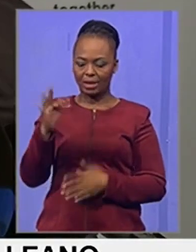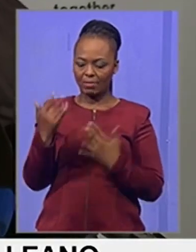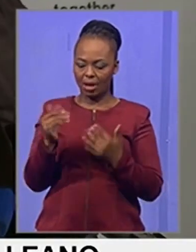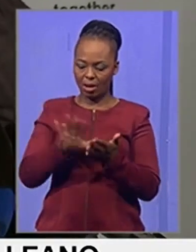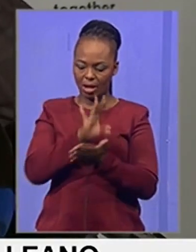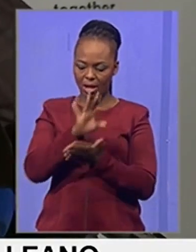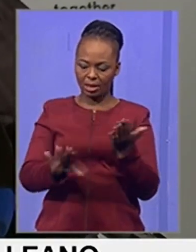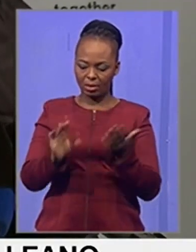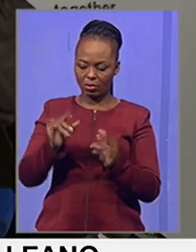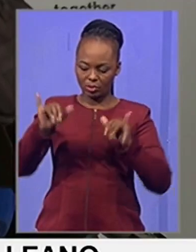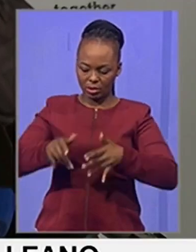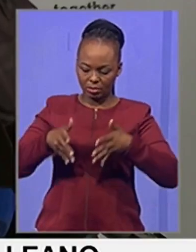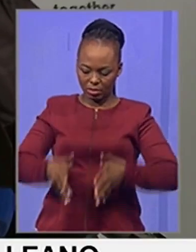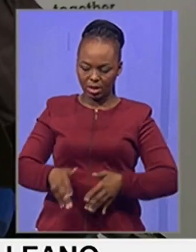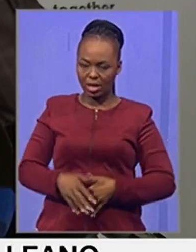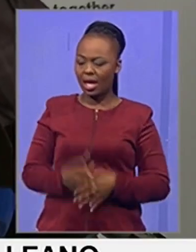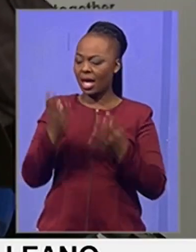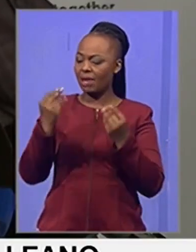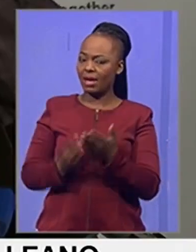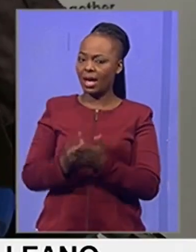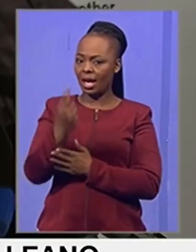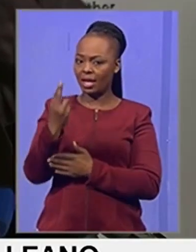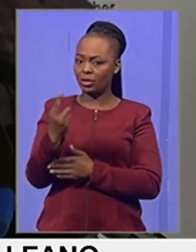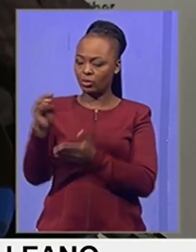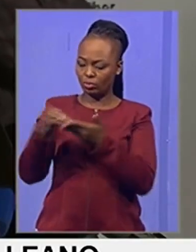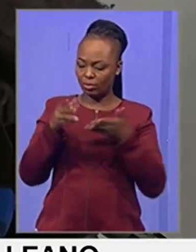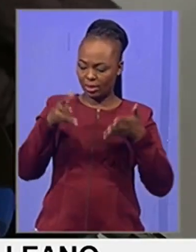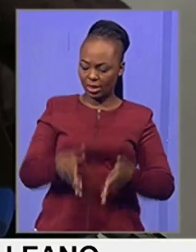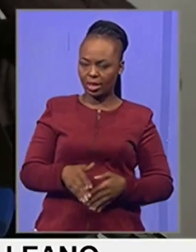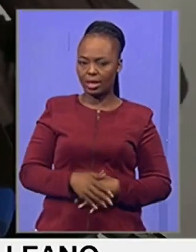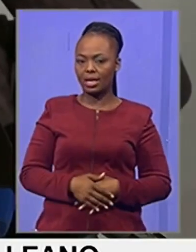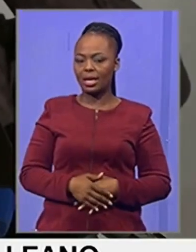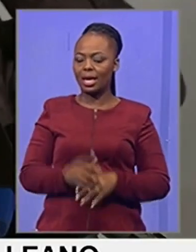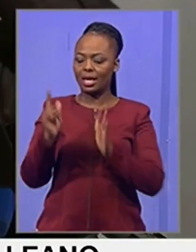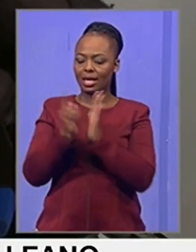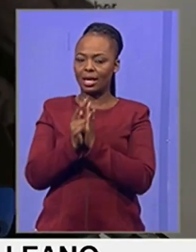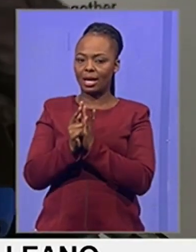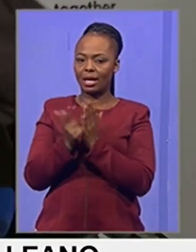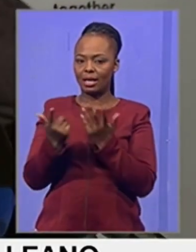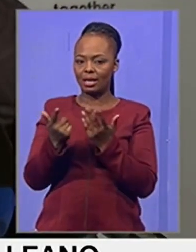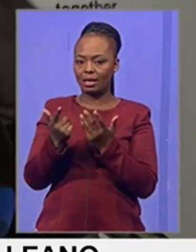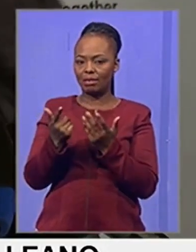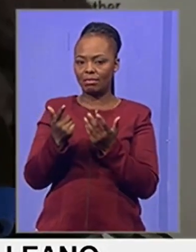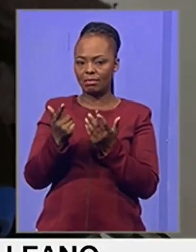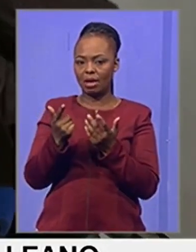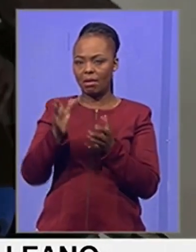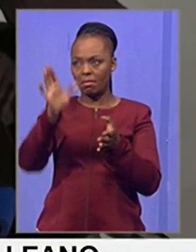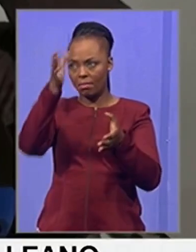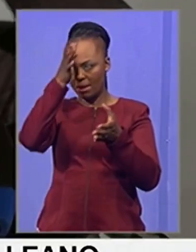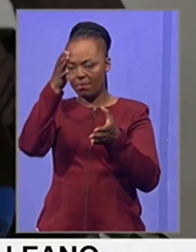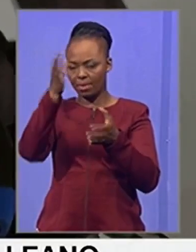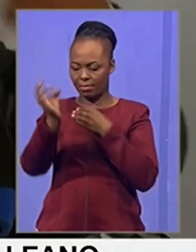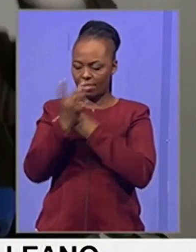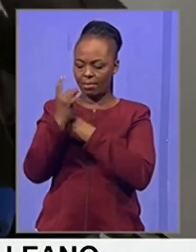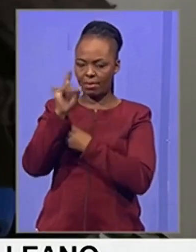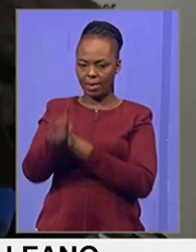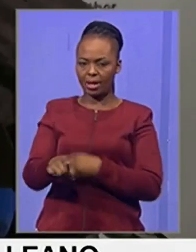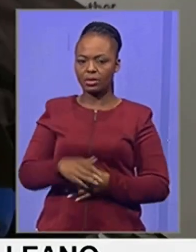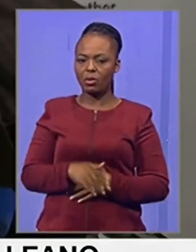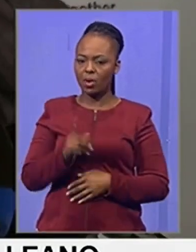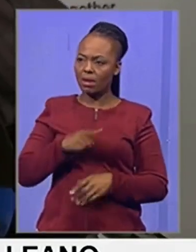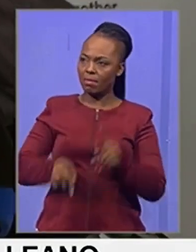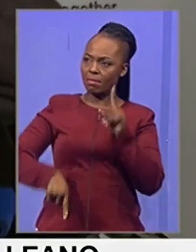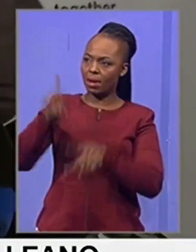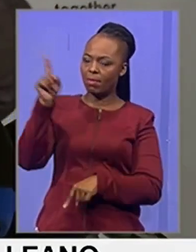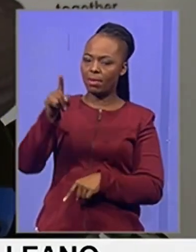have got the right to bring them here? I still have to ask legal minds about that. We're chasing them because we believe they belong to us. So